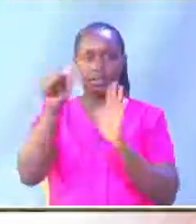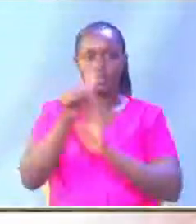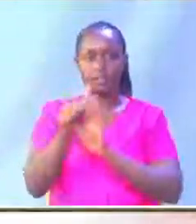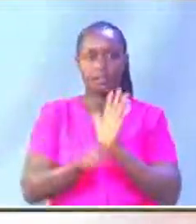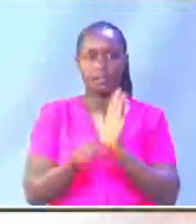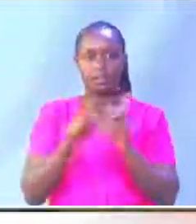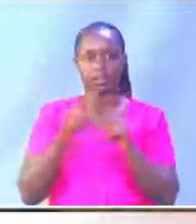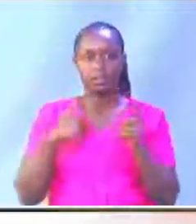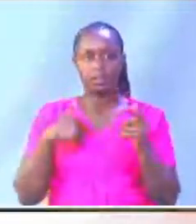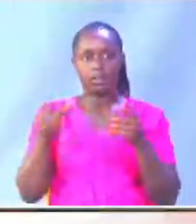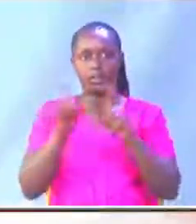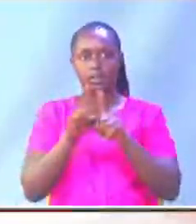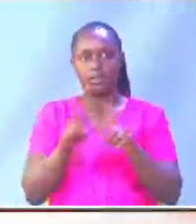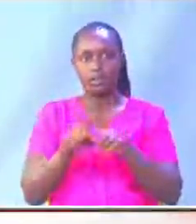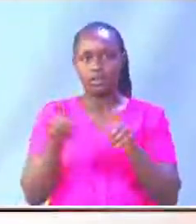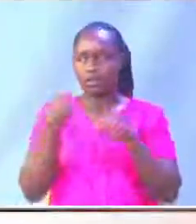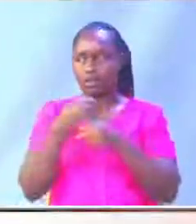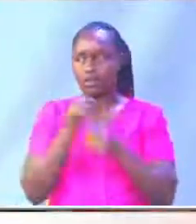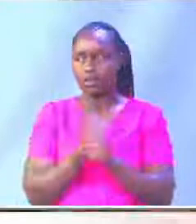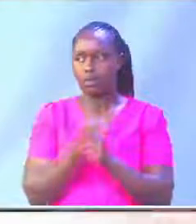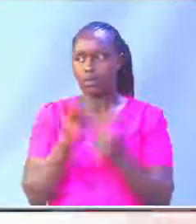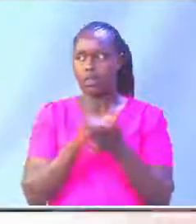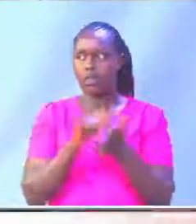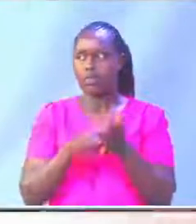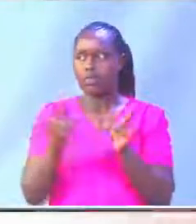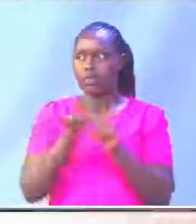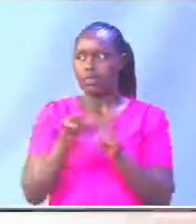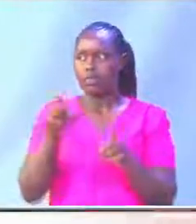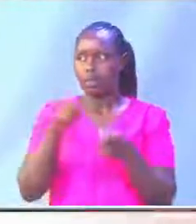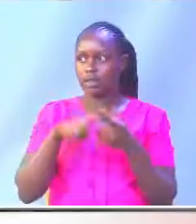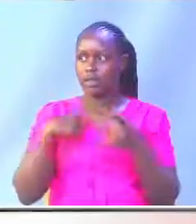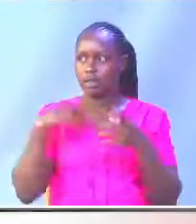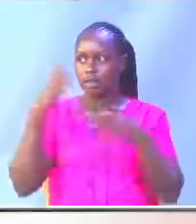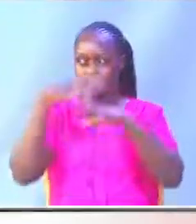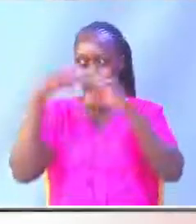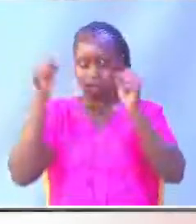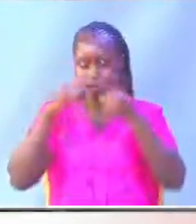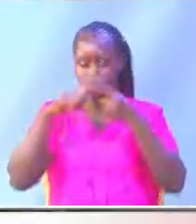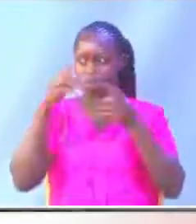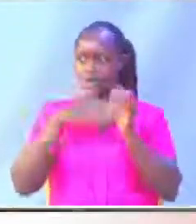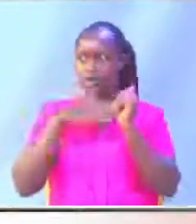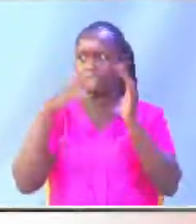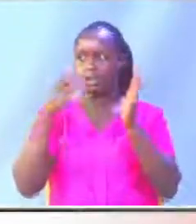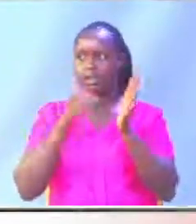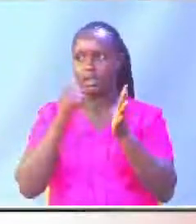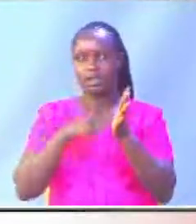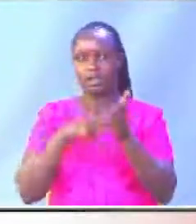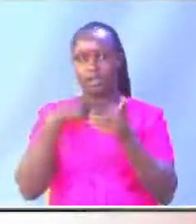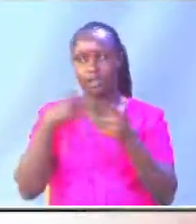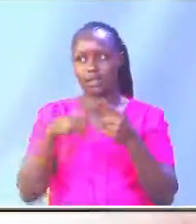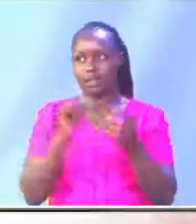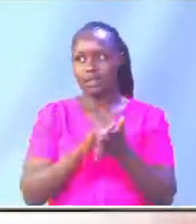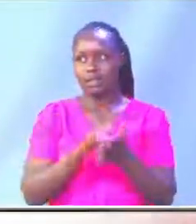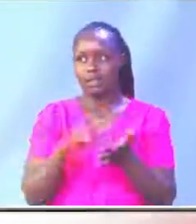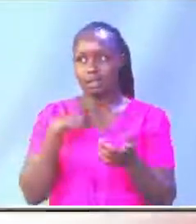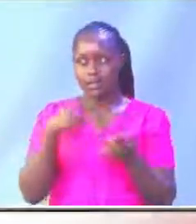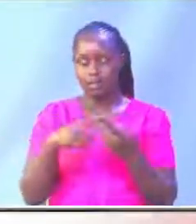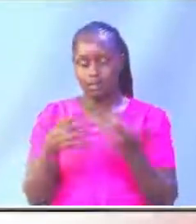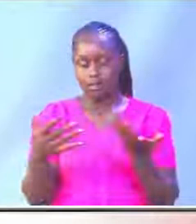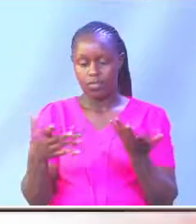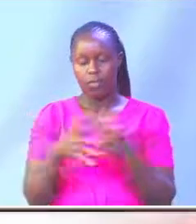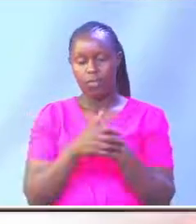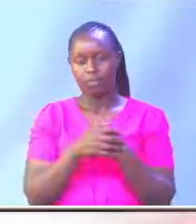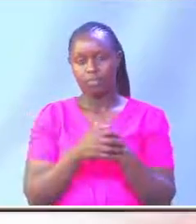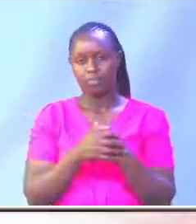country progresses towards elections, the bishops have urged political leaders to tone down their statements and instead engage in peaceful campaigns.